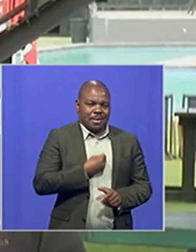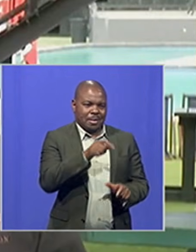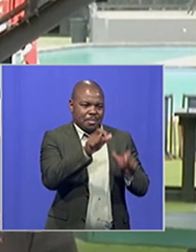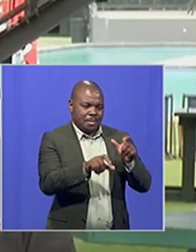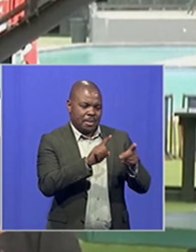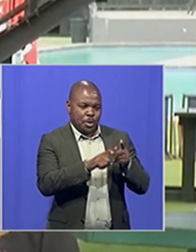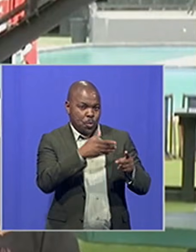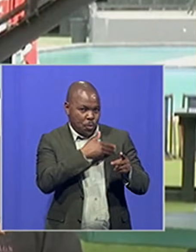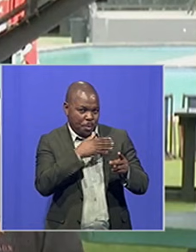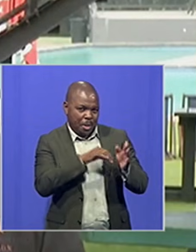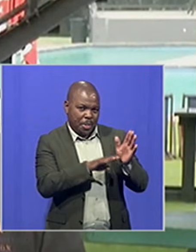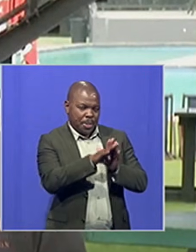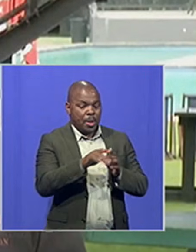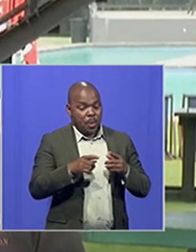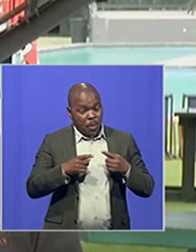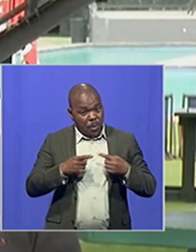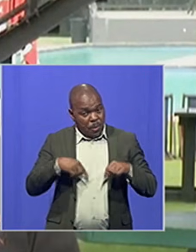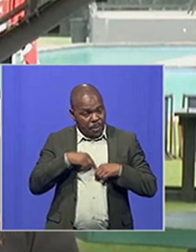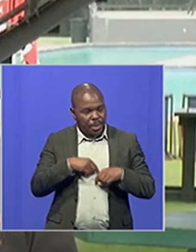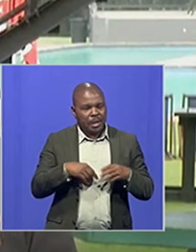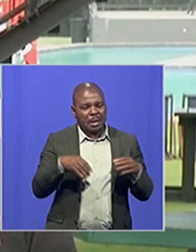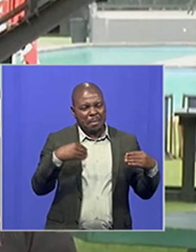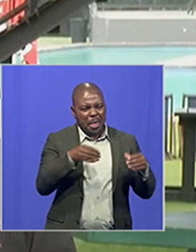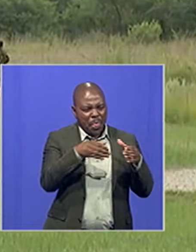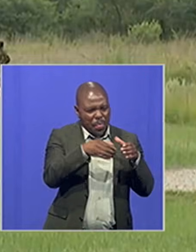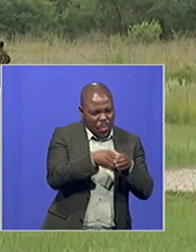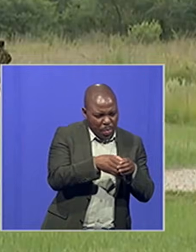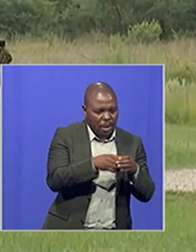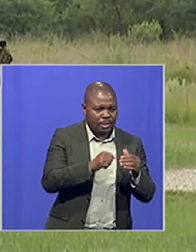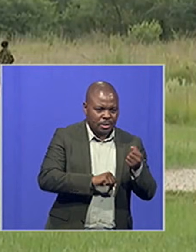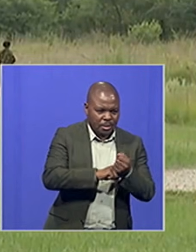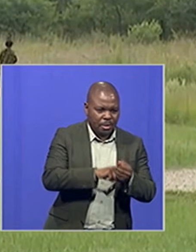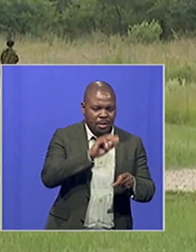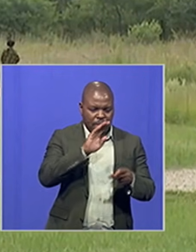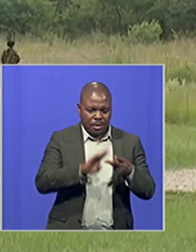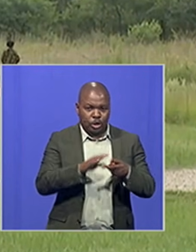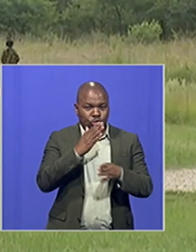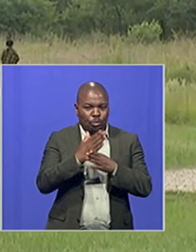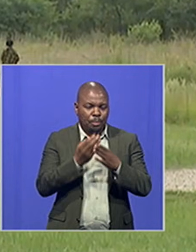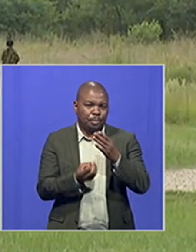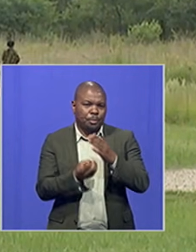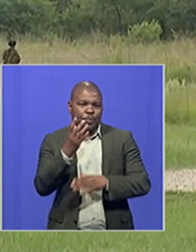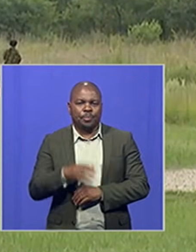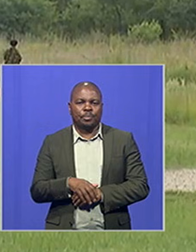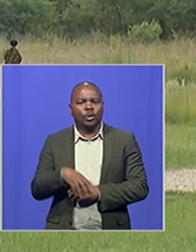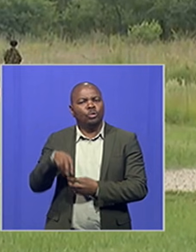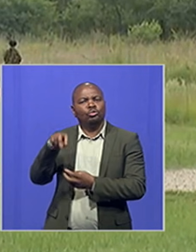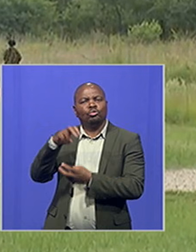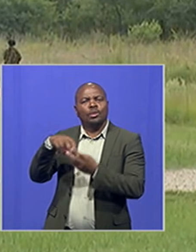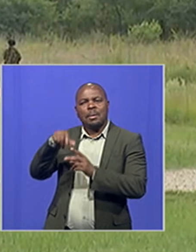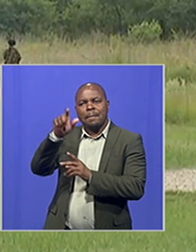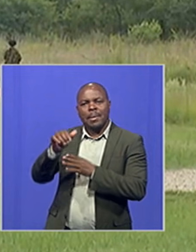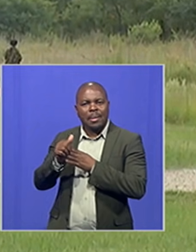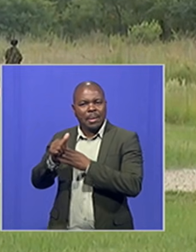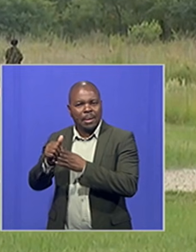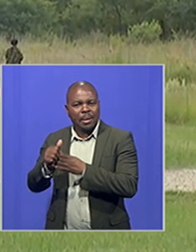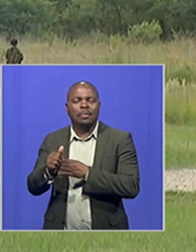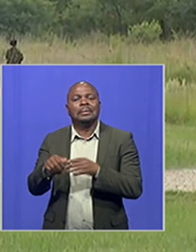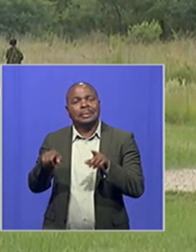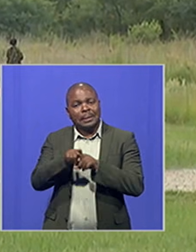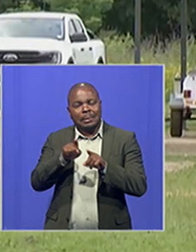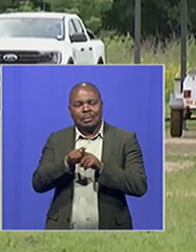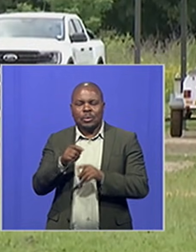women. We support small businesses. We also create jobs. Motsamaisi wa maeto mo lefelong leno le ene o gatelela